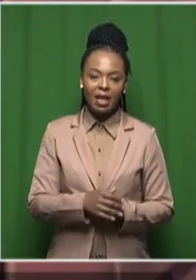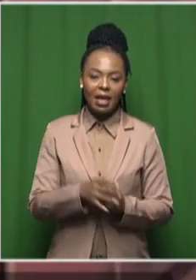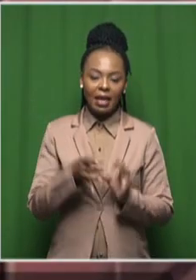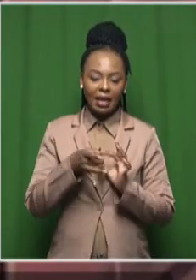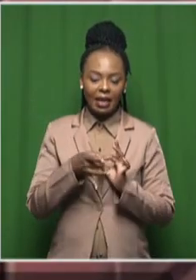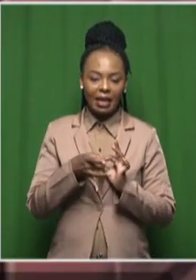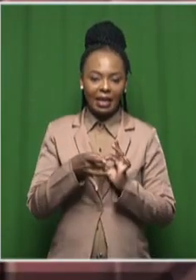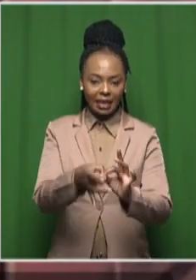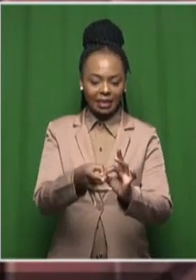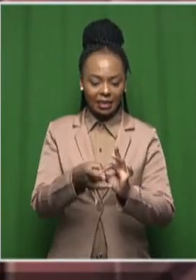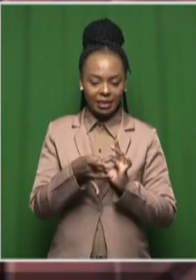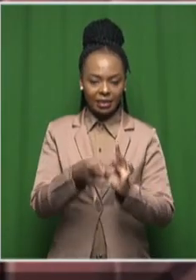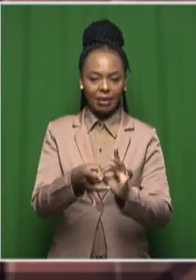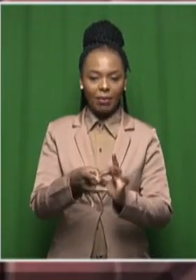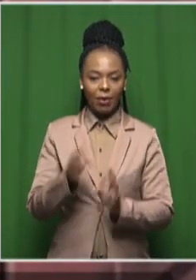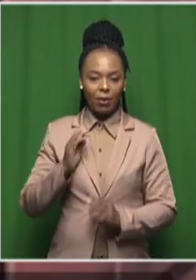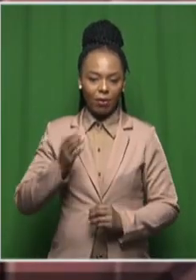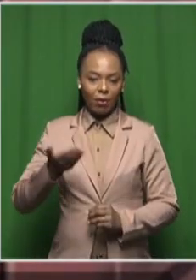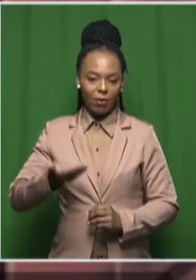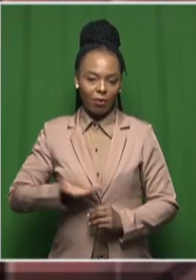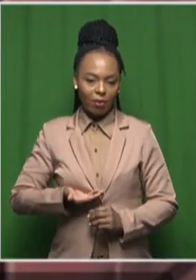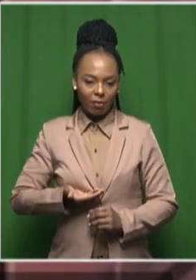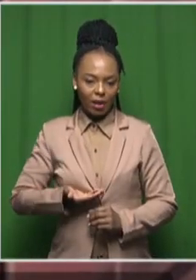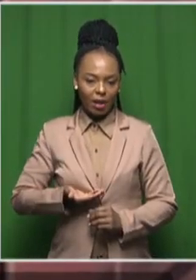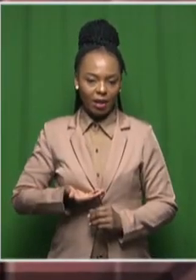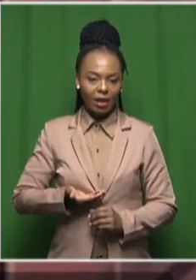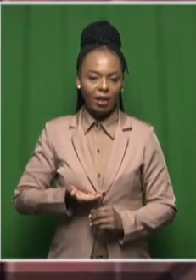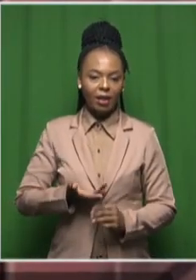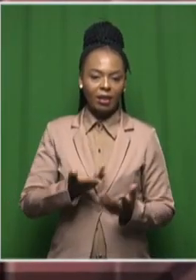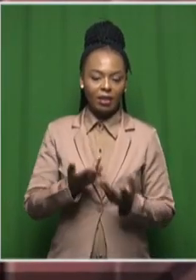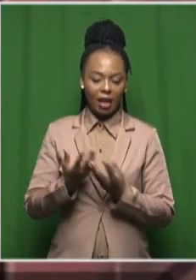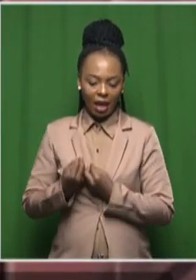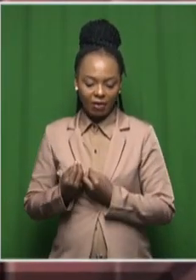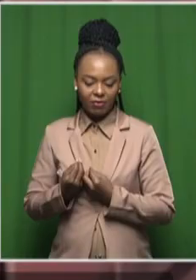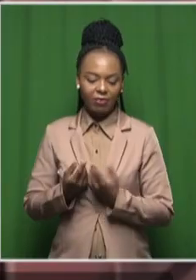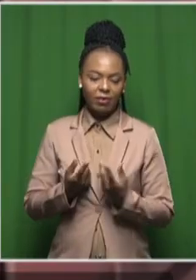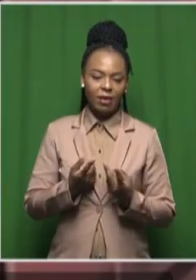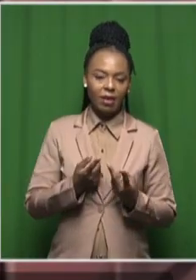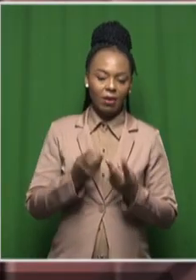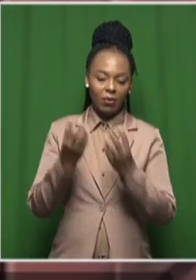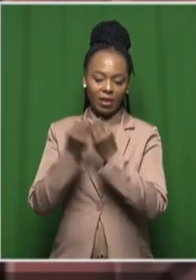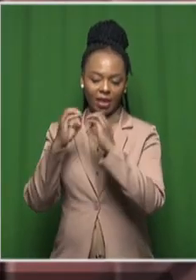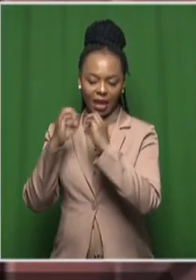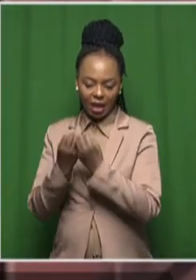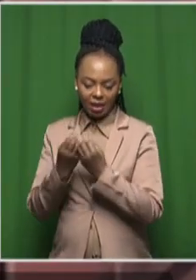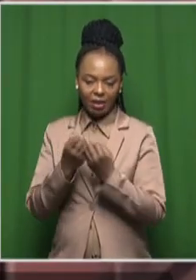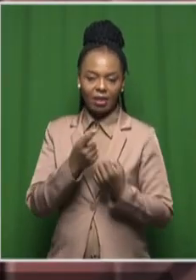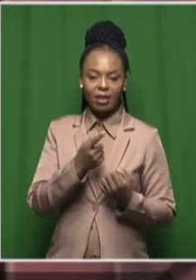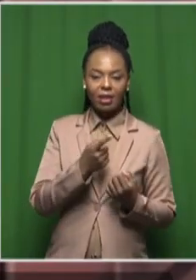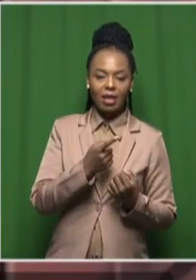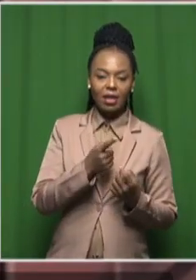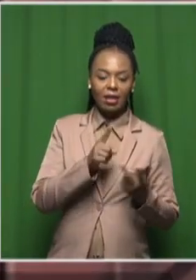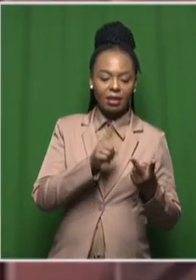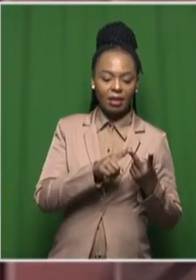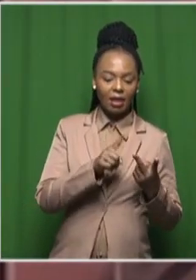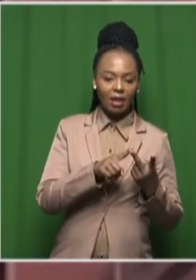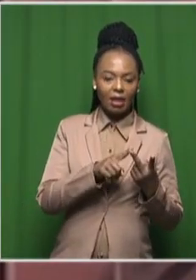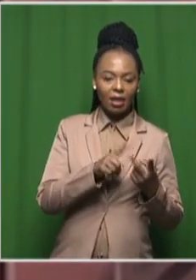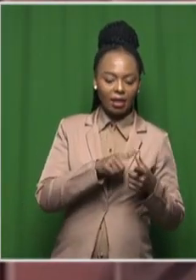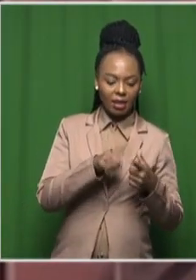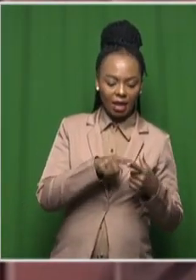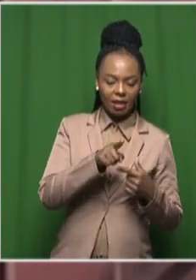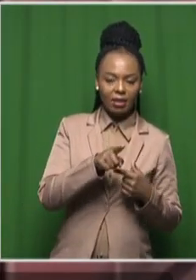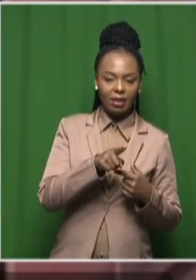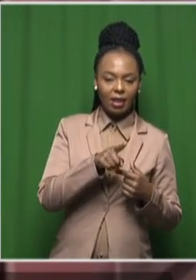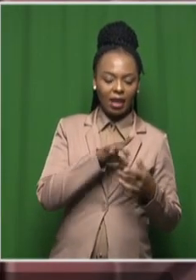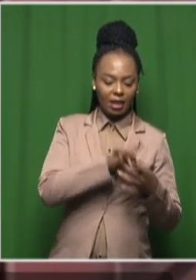relationship that a woman will have with the earth versus the relationship that a man will have with the earth. But I think there's very